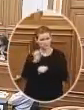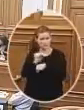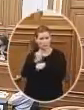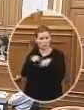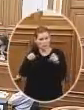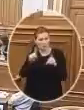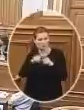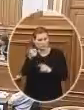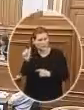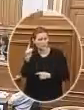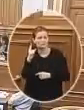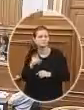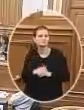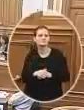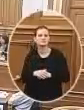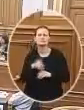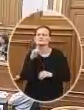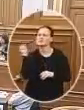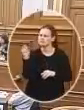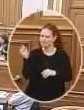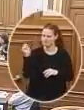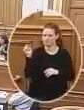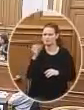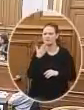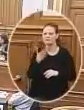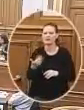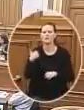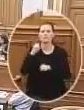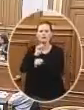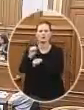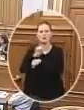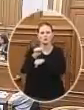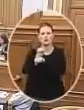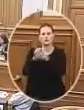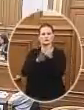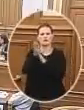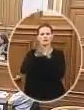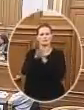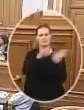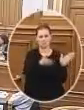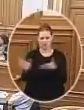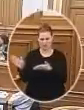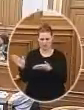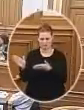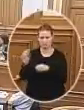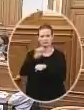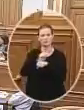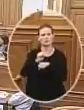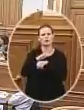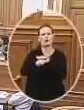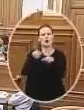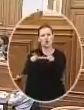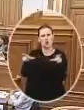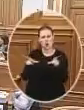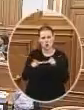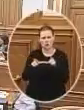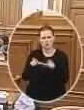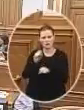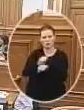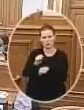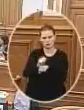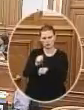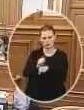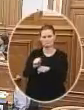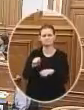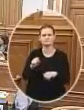for anyone? Yes, thank you. We have a workforce development plan that focuses on local workforce as a priority employment